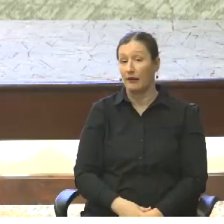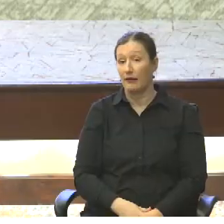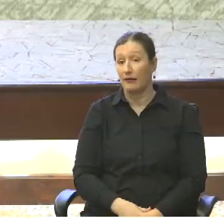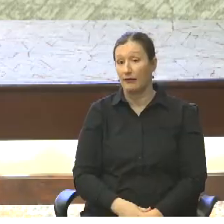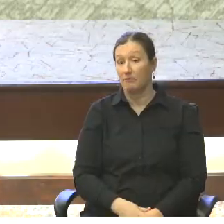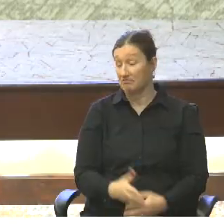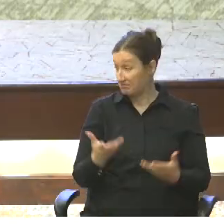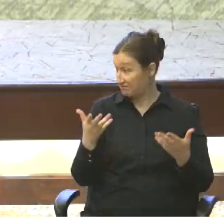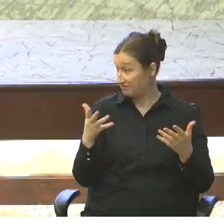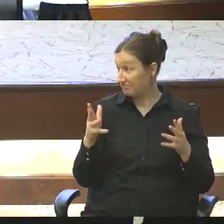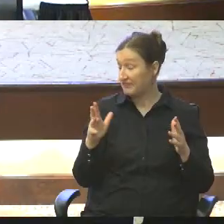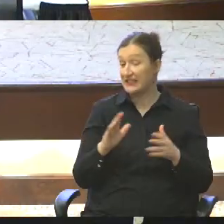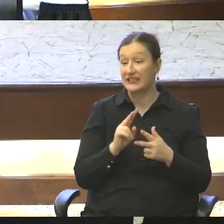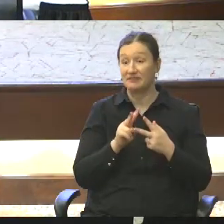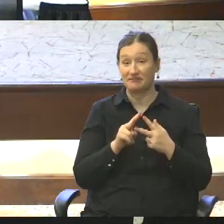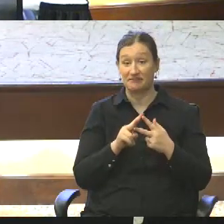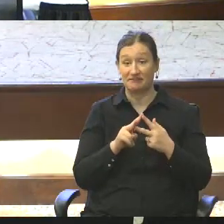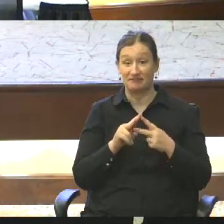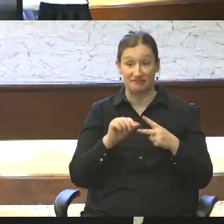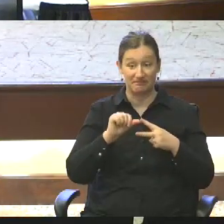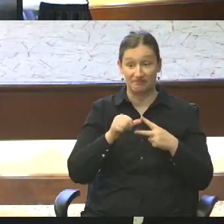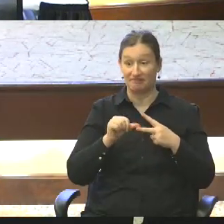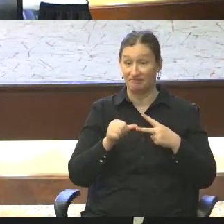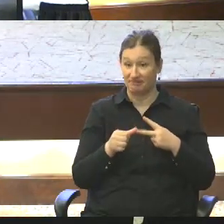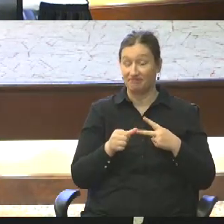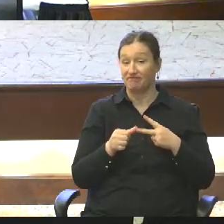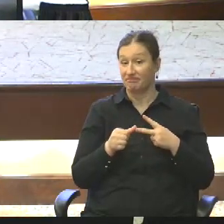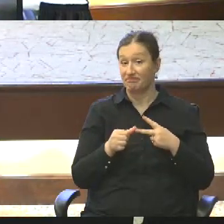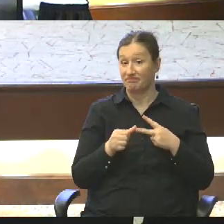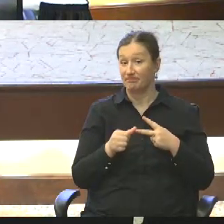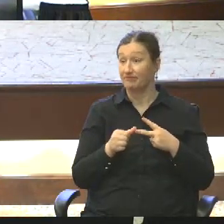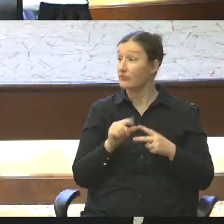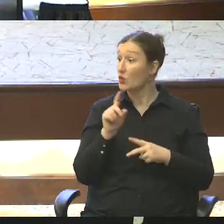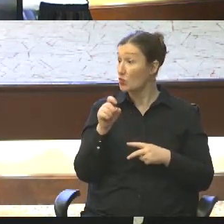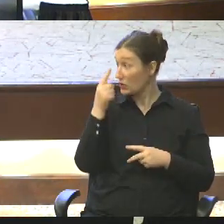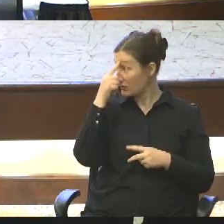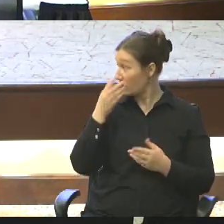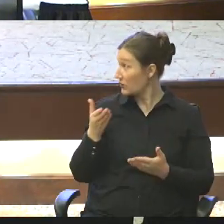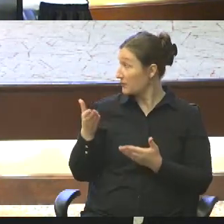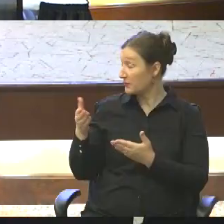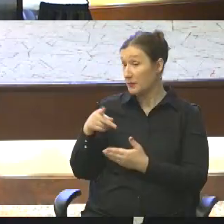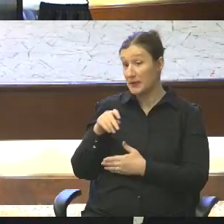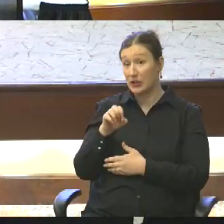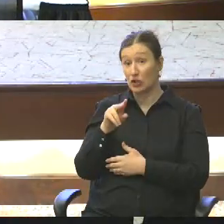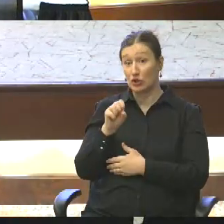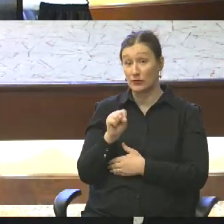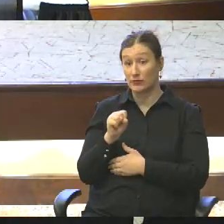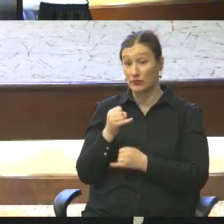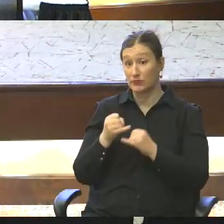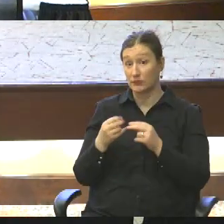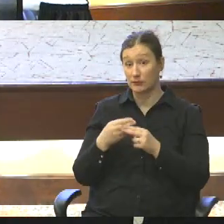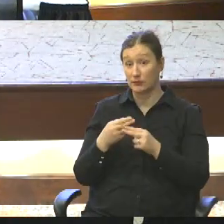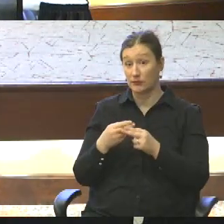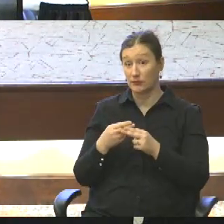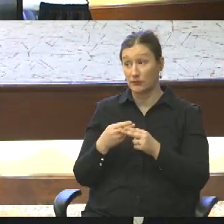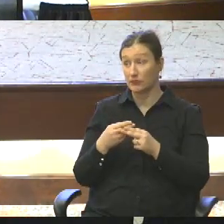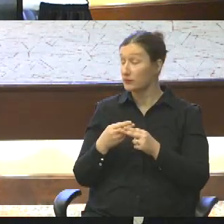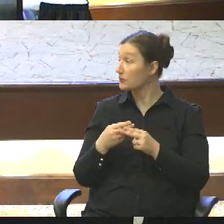And Mayor, that's all I'd like to cover. Any questions for Director Peters? Great report, Clint.